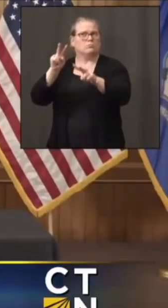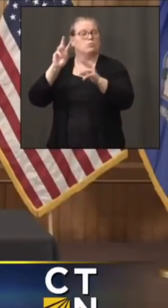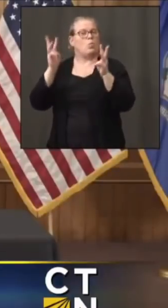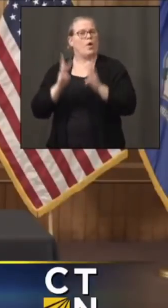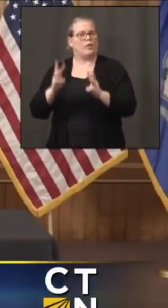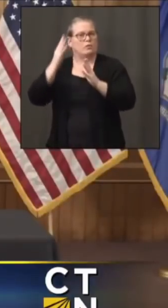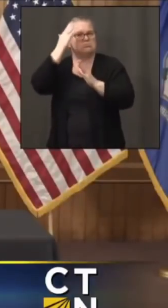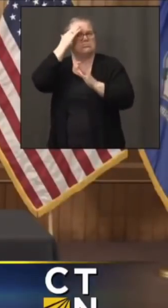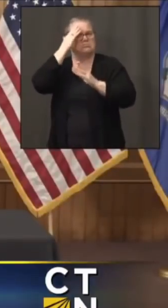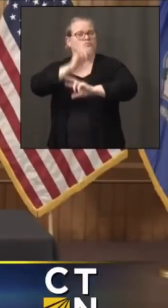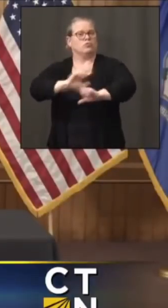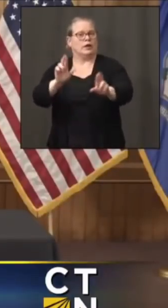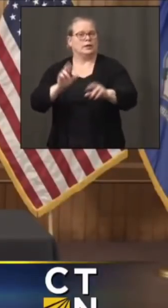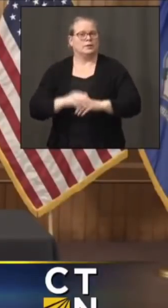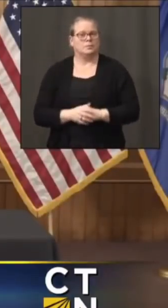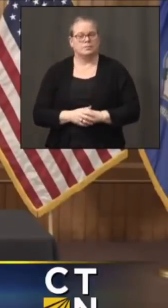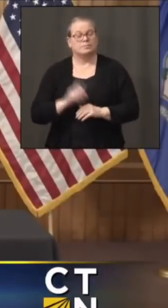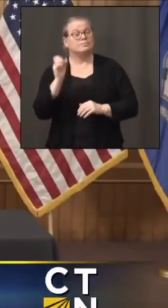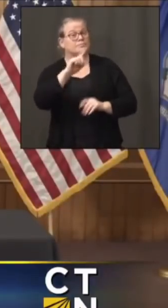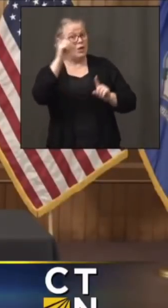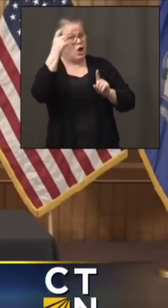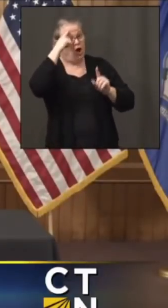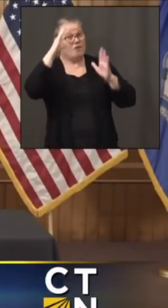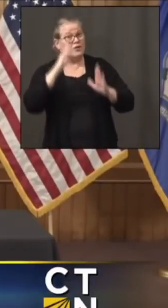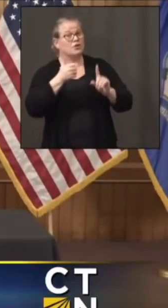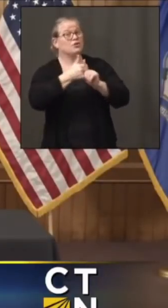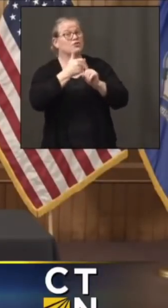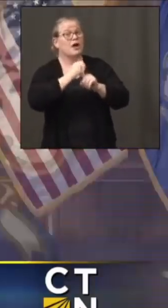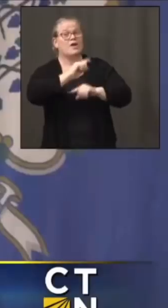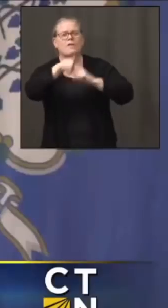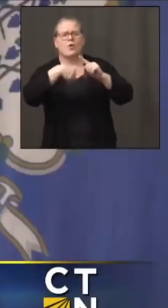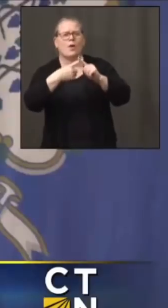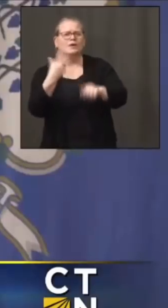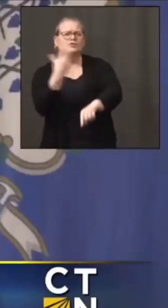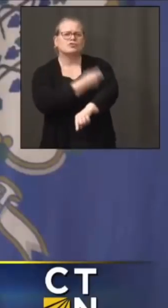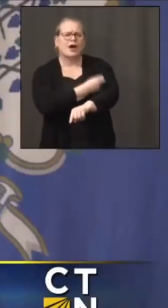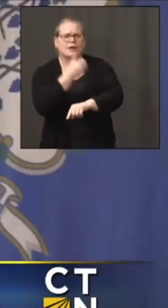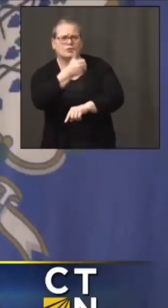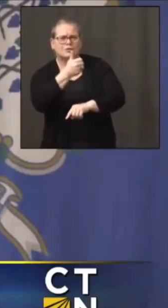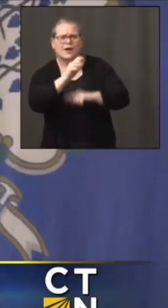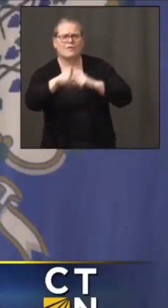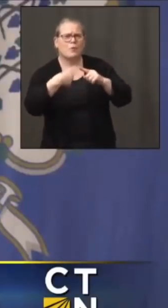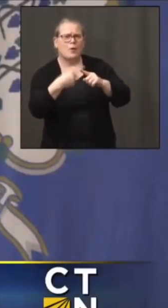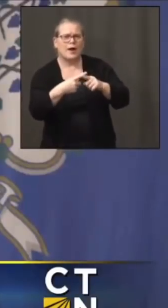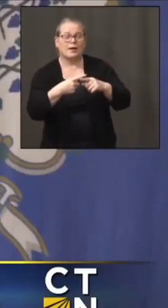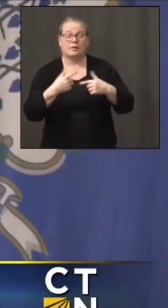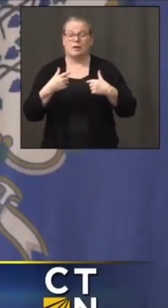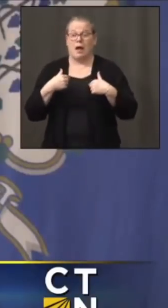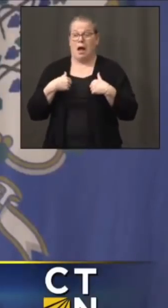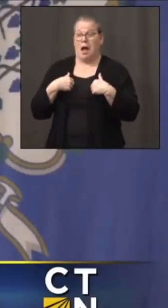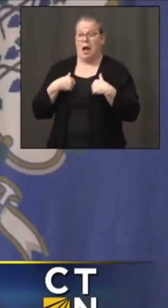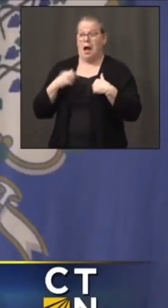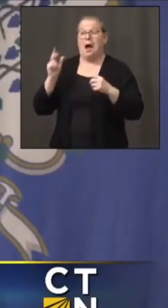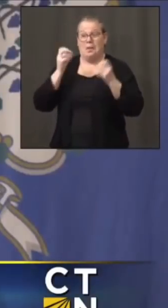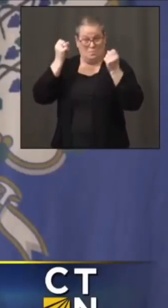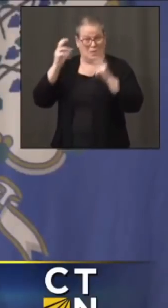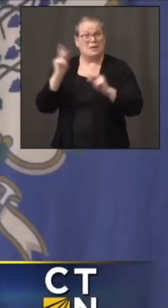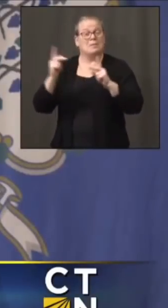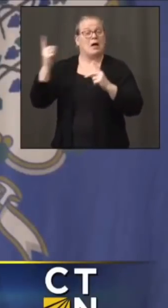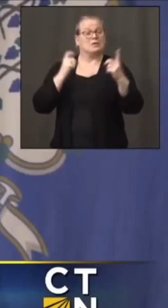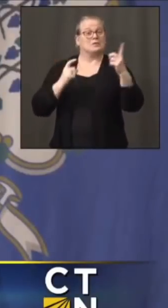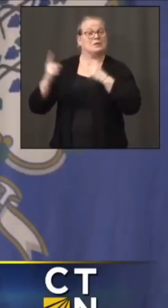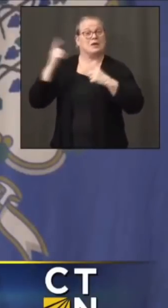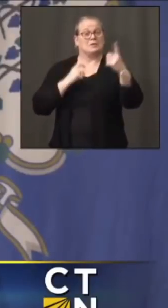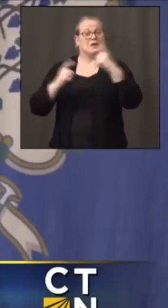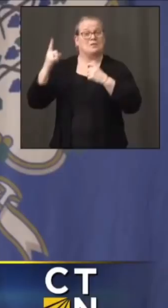Governor, for you, when do you expect to take it? Yeah, everybody's asking me that. I'm of two minds. I think I'd like to be